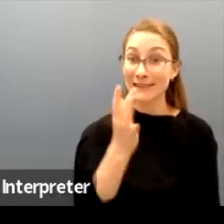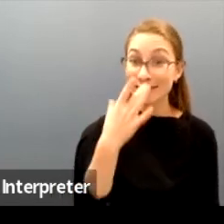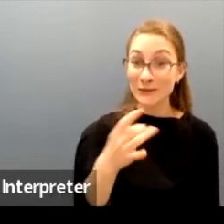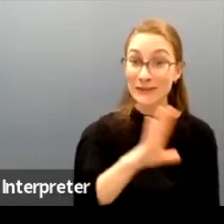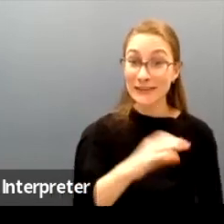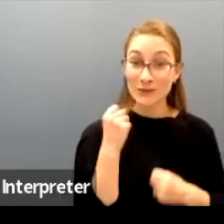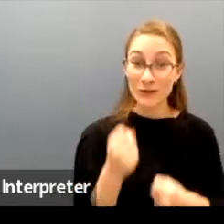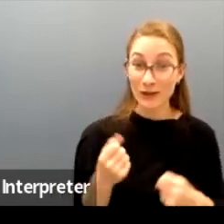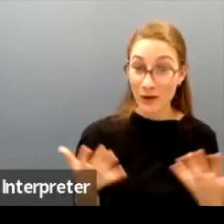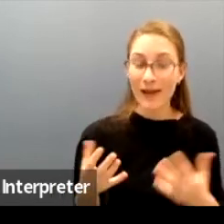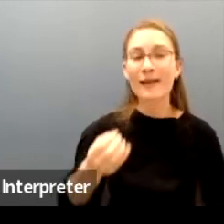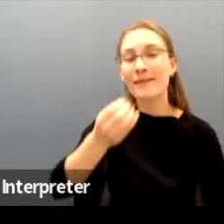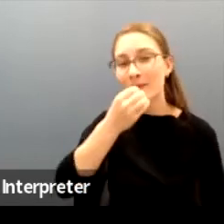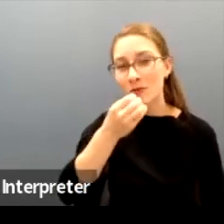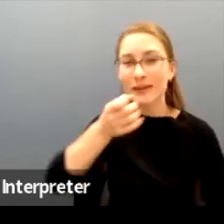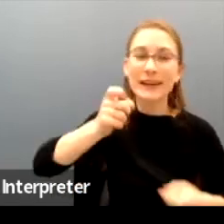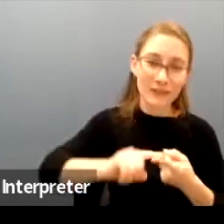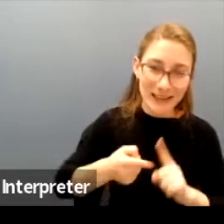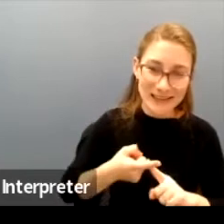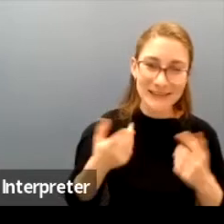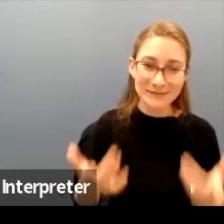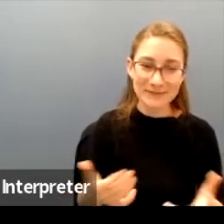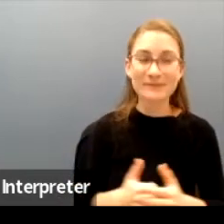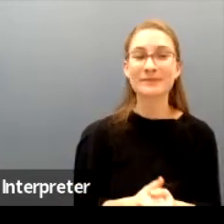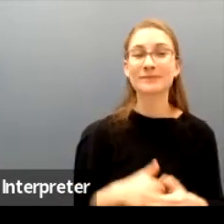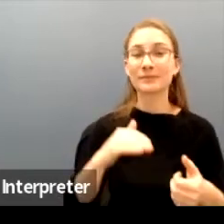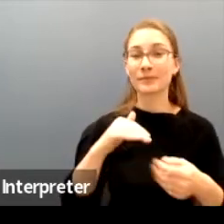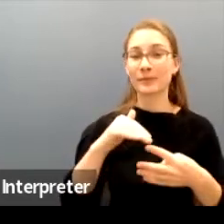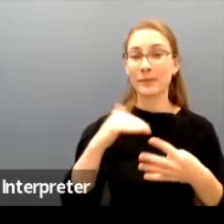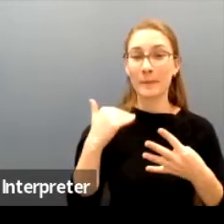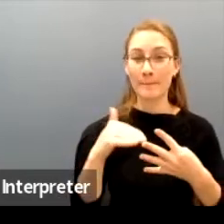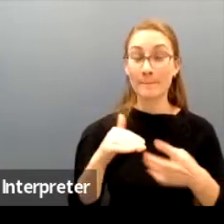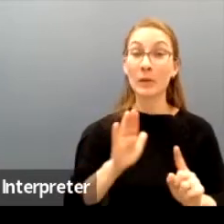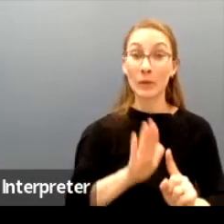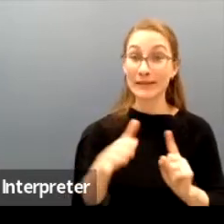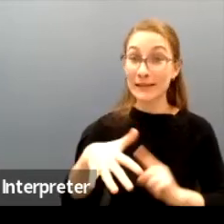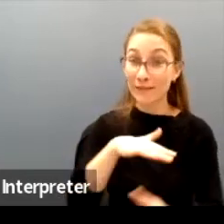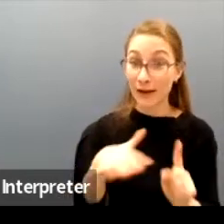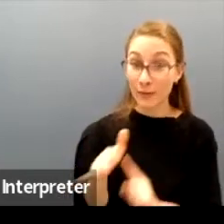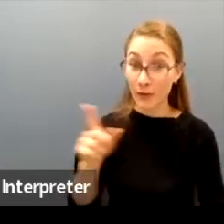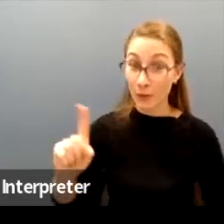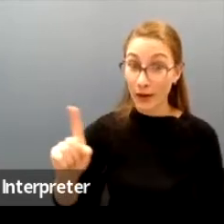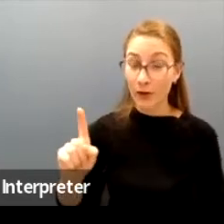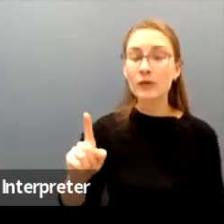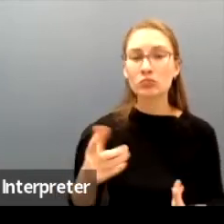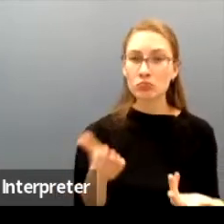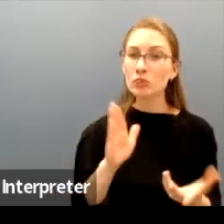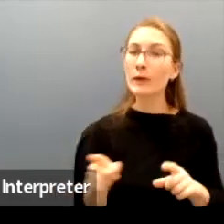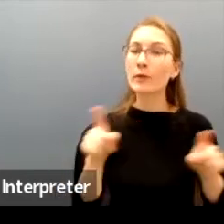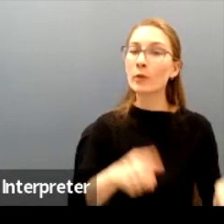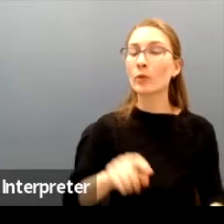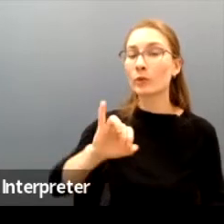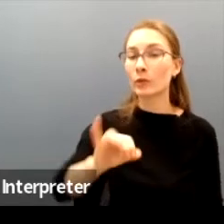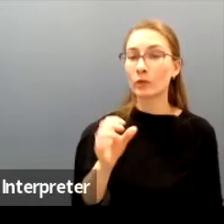friends. So in what environment are we targeting communication? We're going to John's Pizzeria in New York